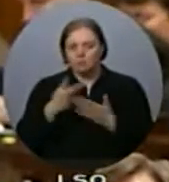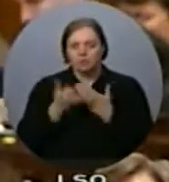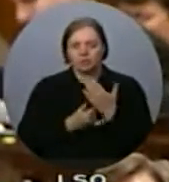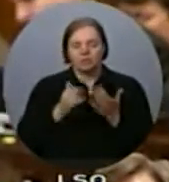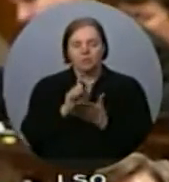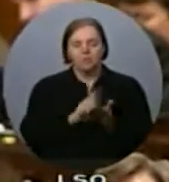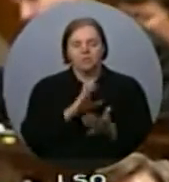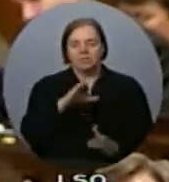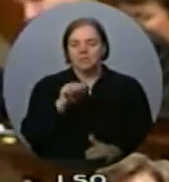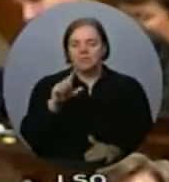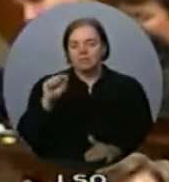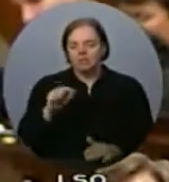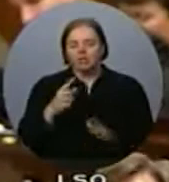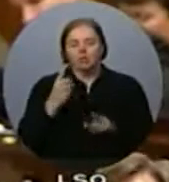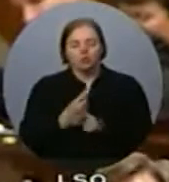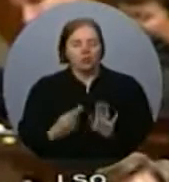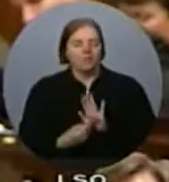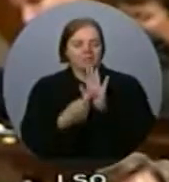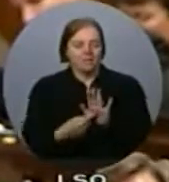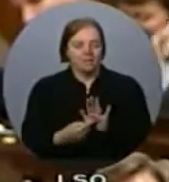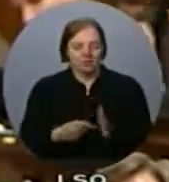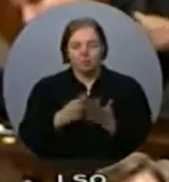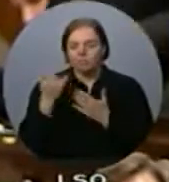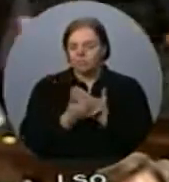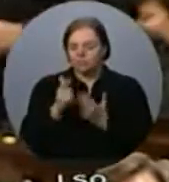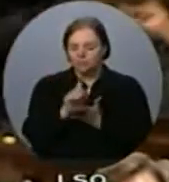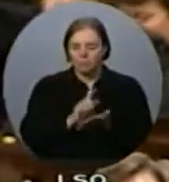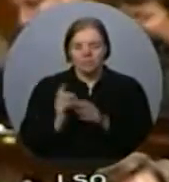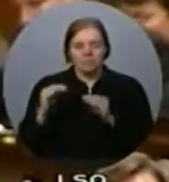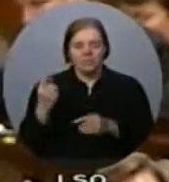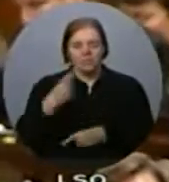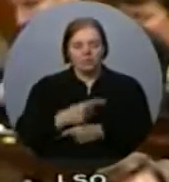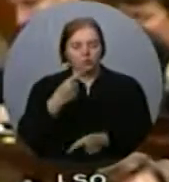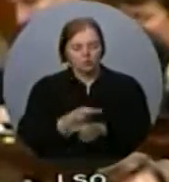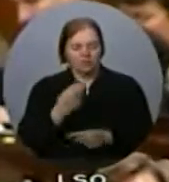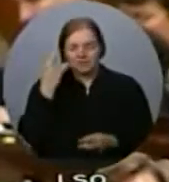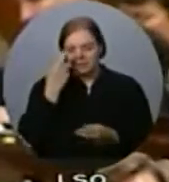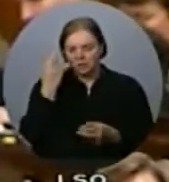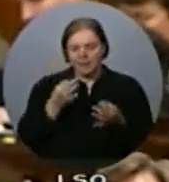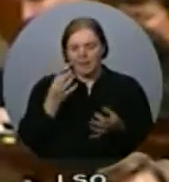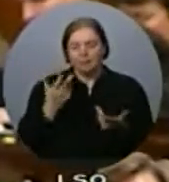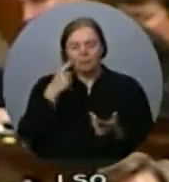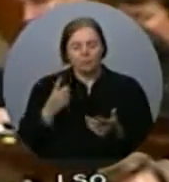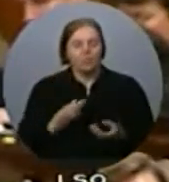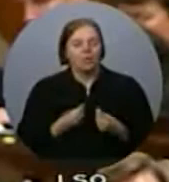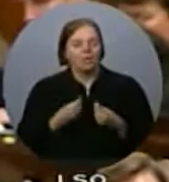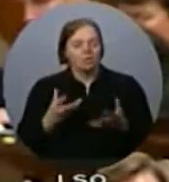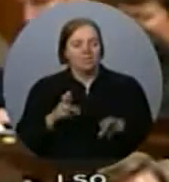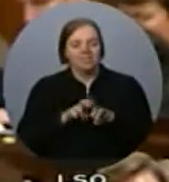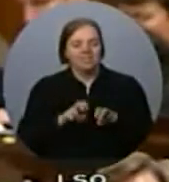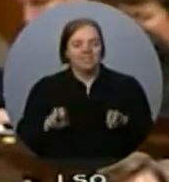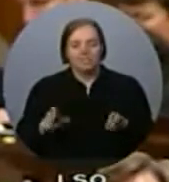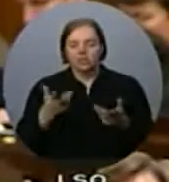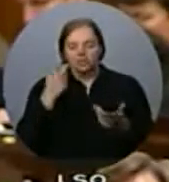This bill would deliver a principled and reasonable update to our seat allocation formula, providing fair representation for Canadians living in Ontario,